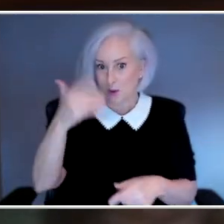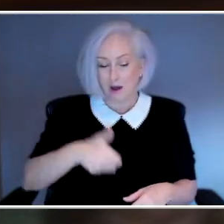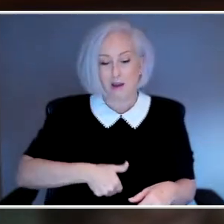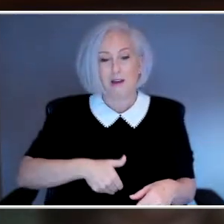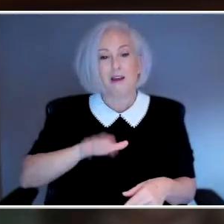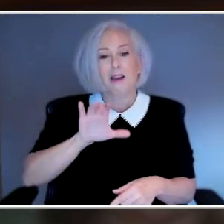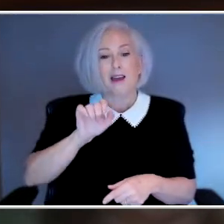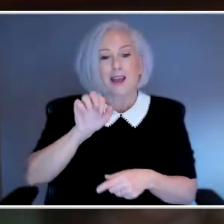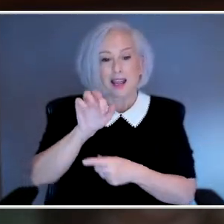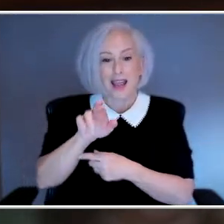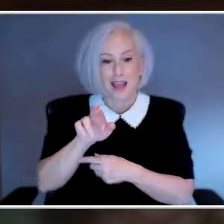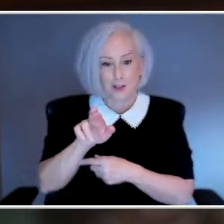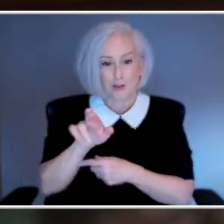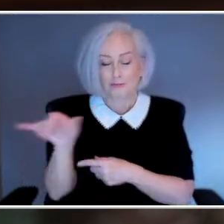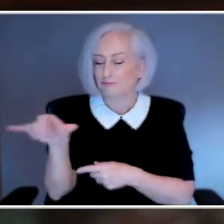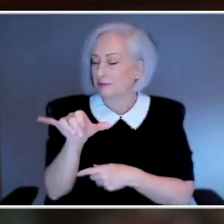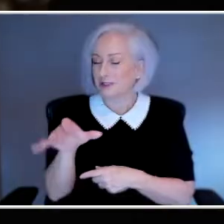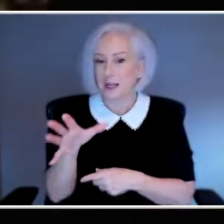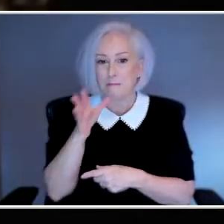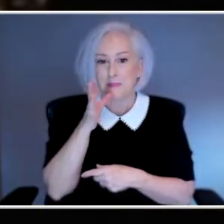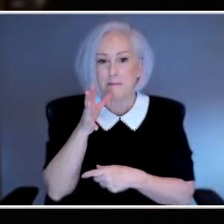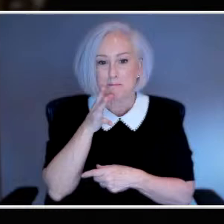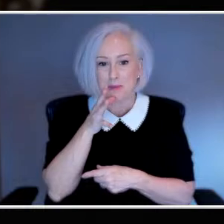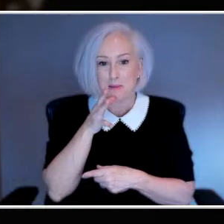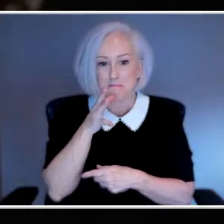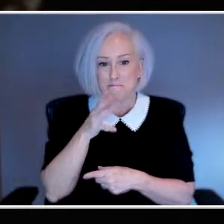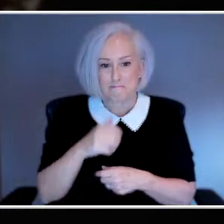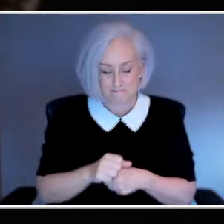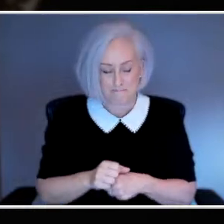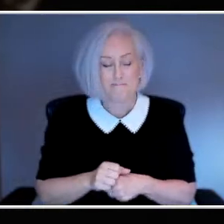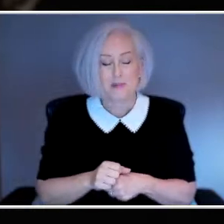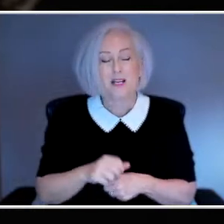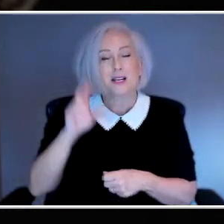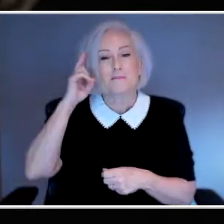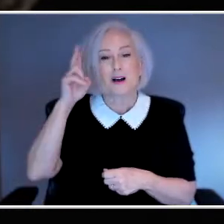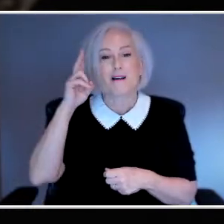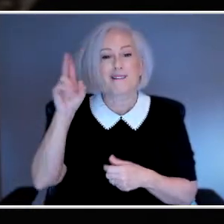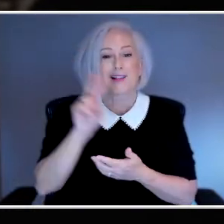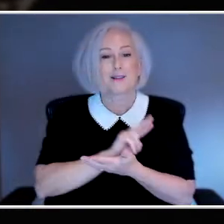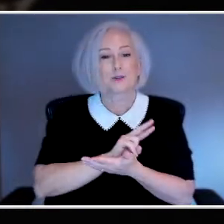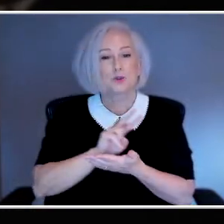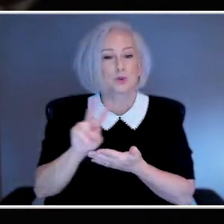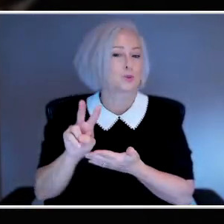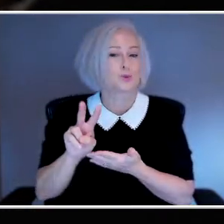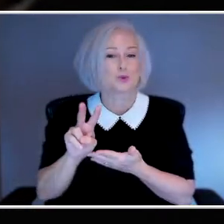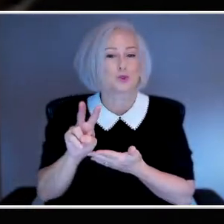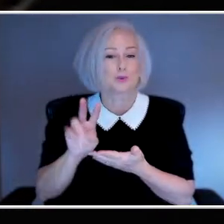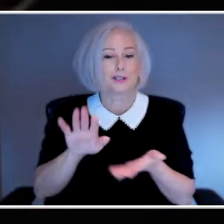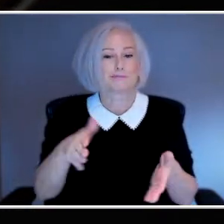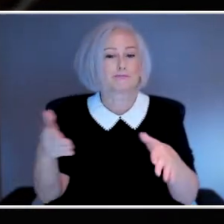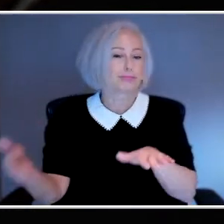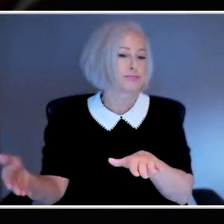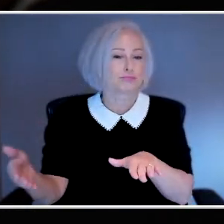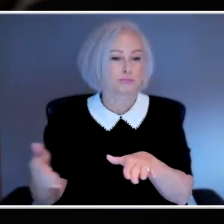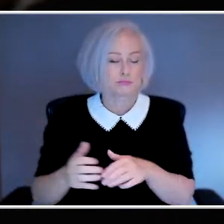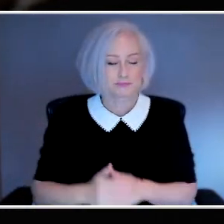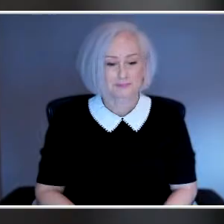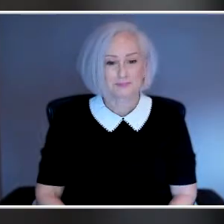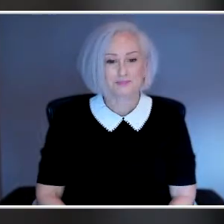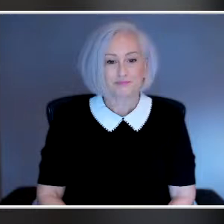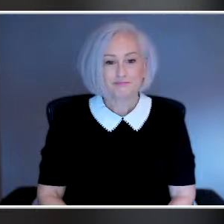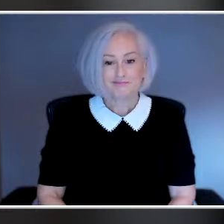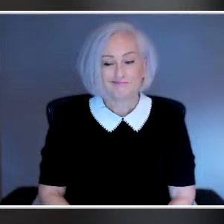last goodbyes. He only is given 2 weeks. And before you knew it, he was gone. And he was only